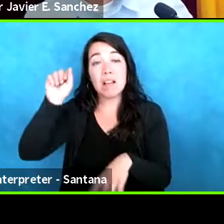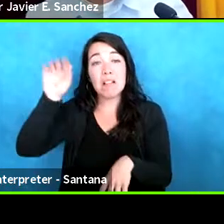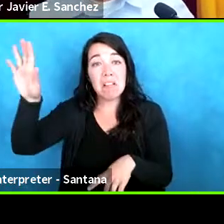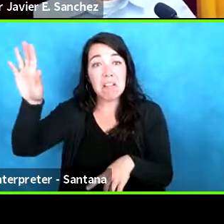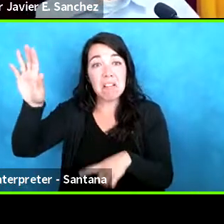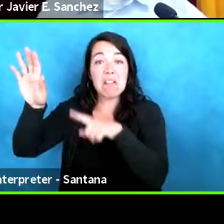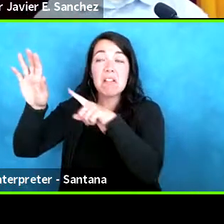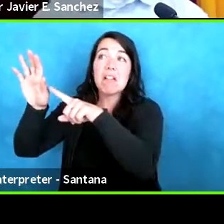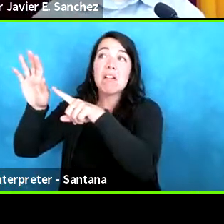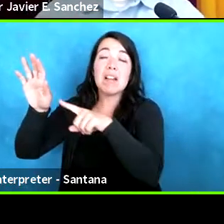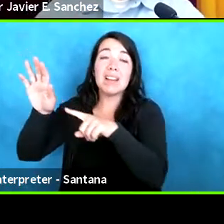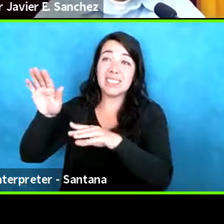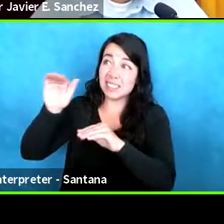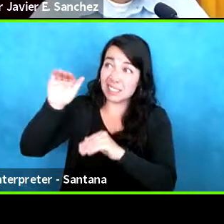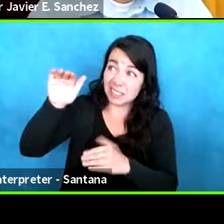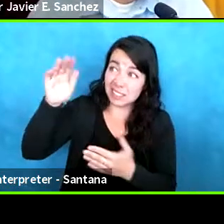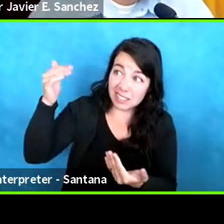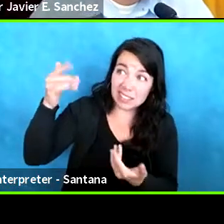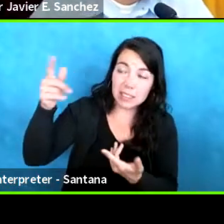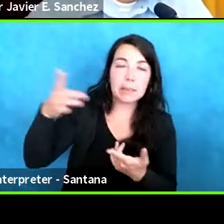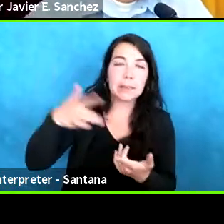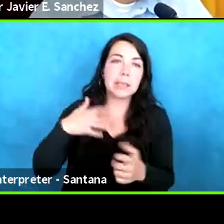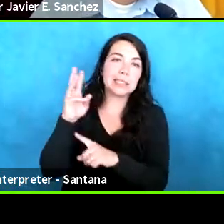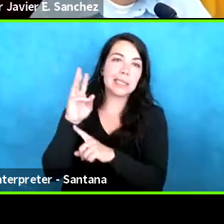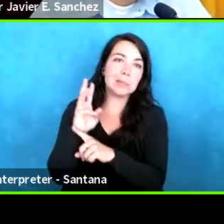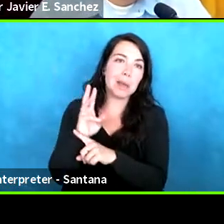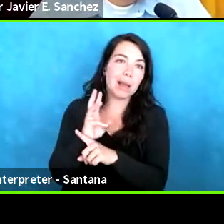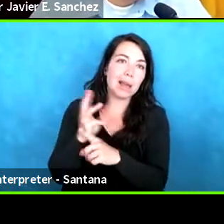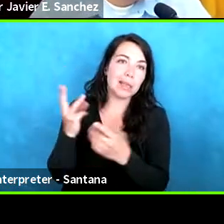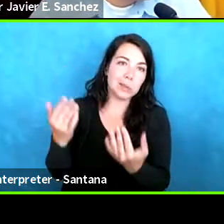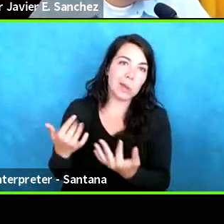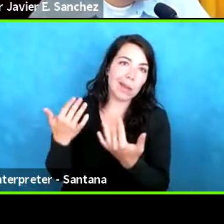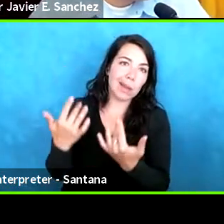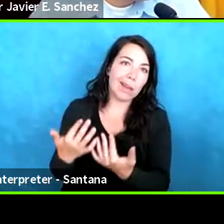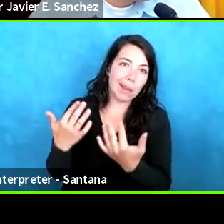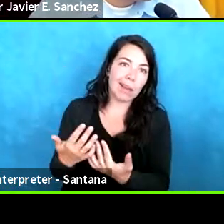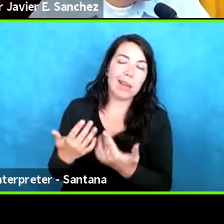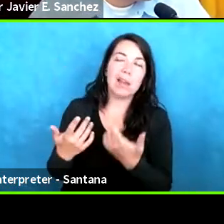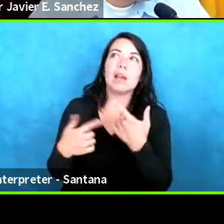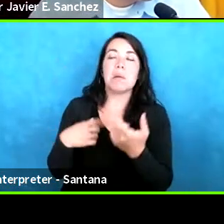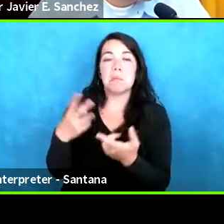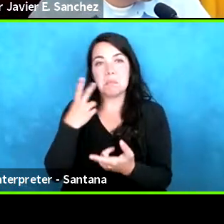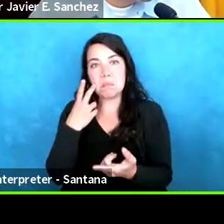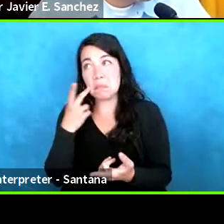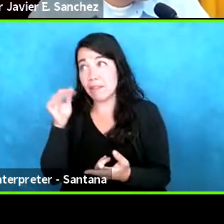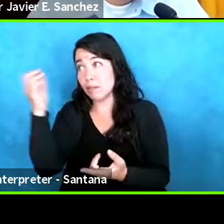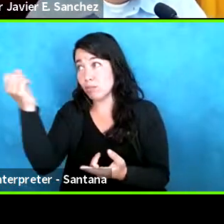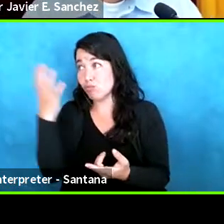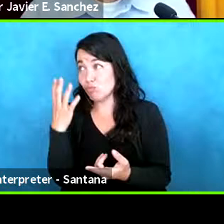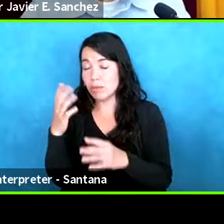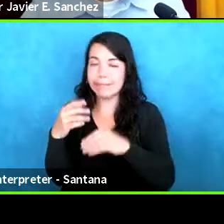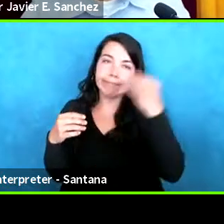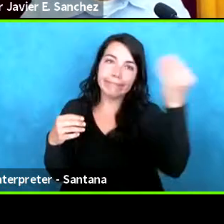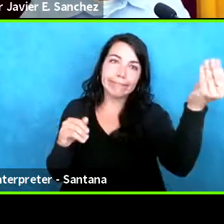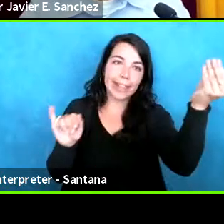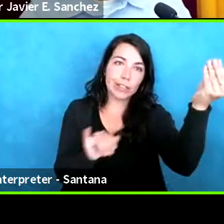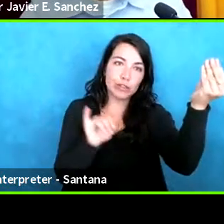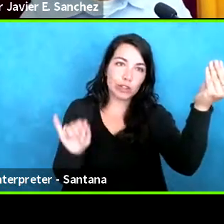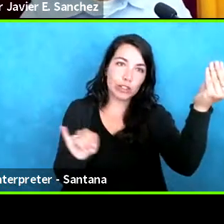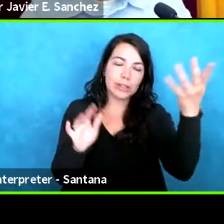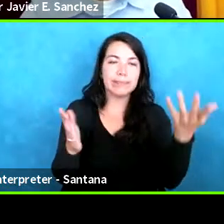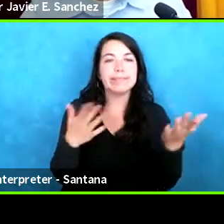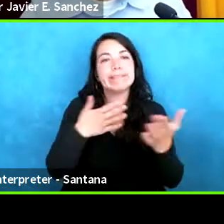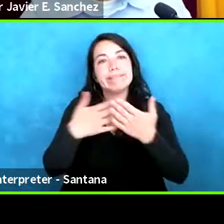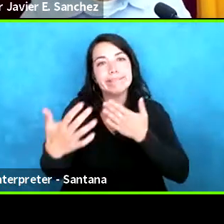asked for them to give us an updated quote and actually filed a claim with our new insurance. But the progress is going slowly but surely